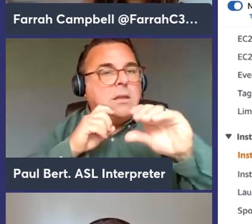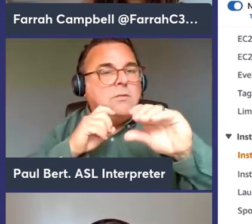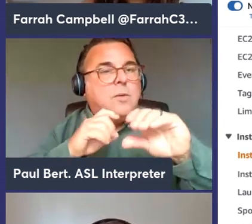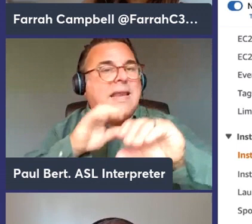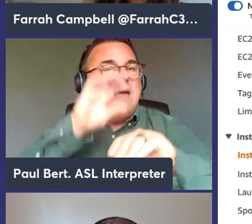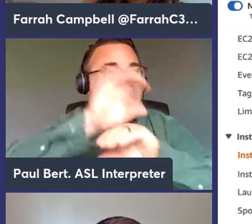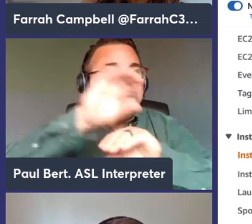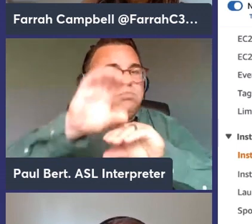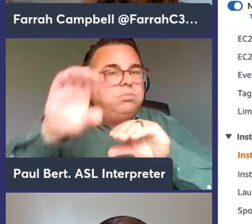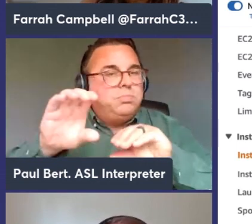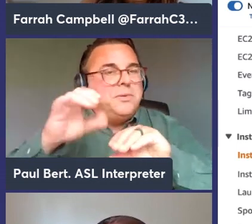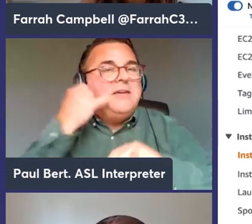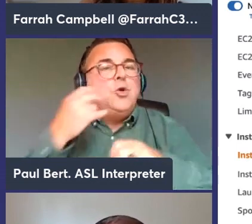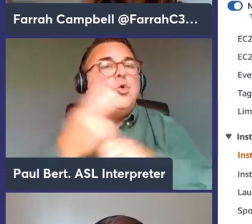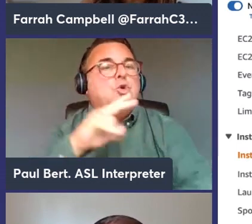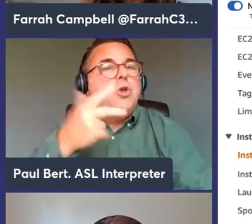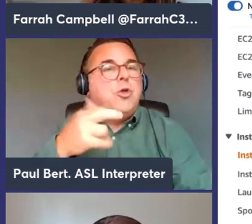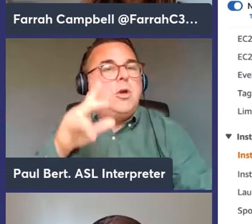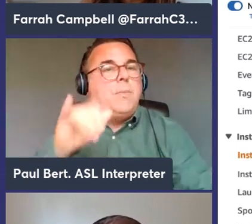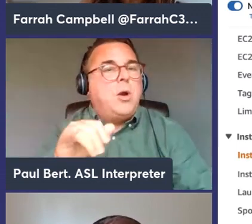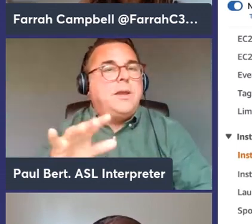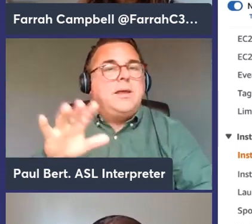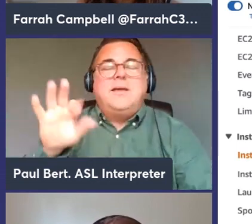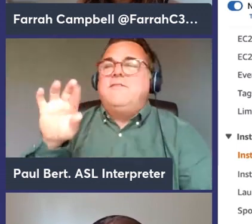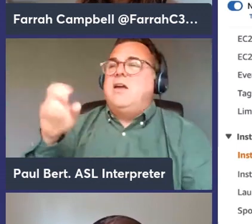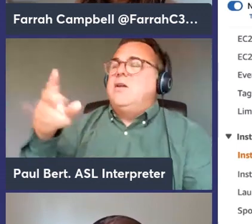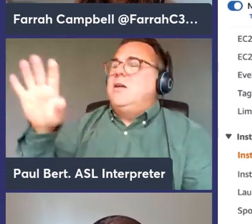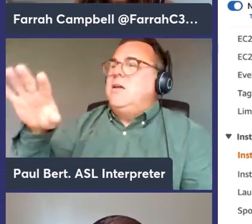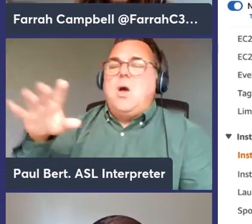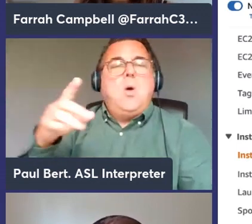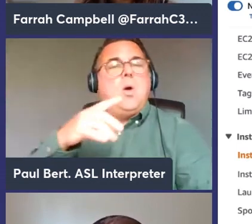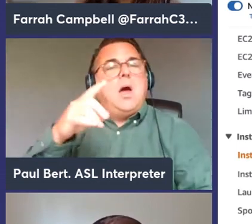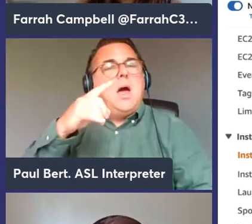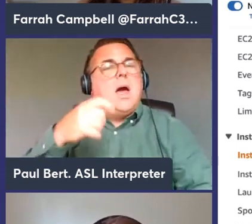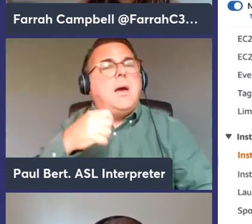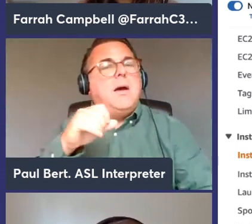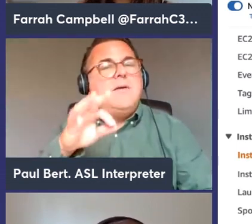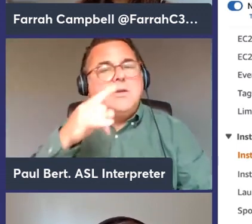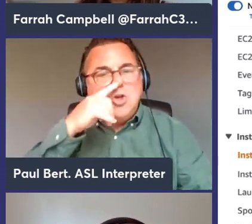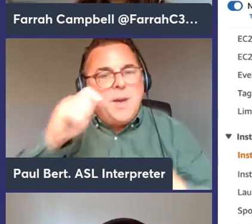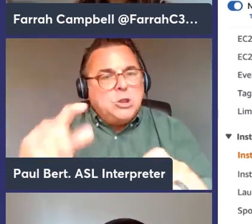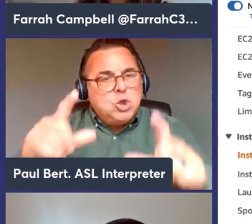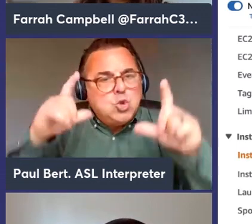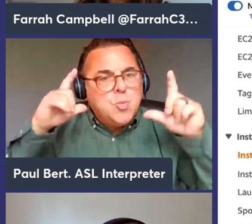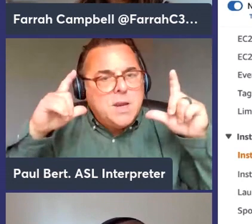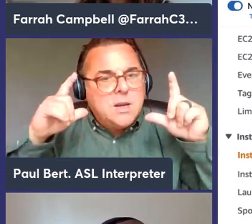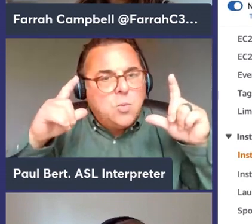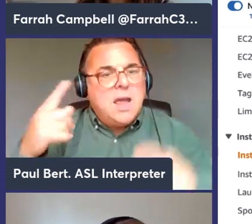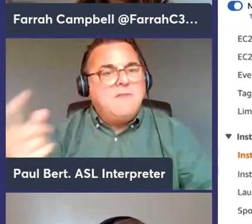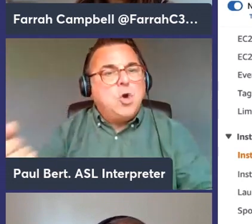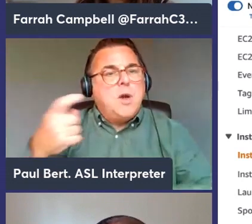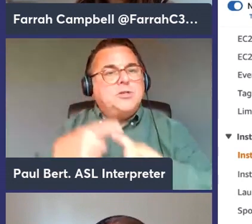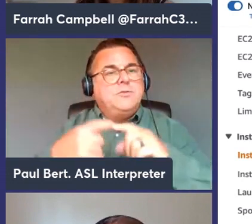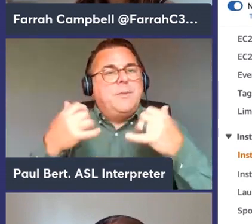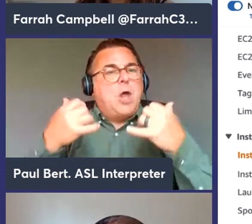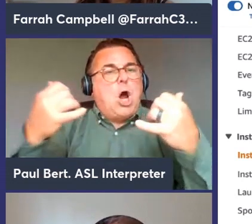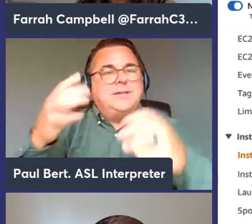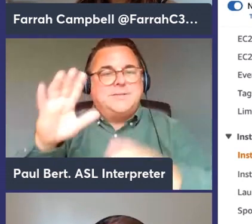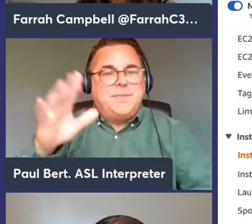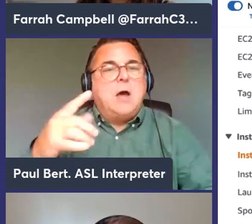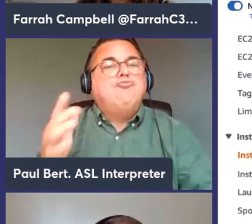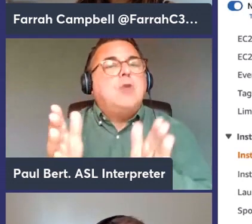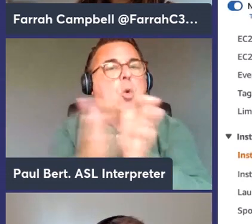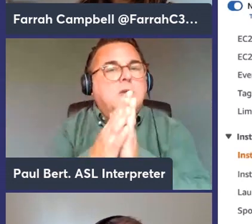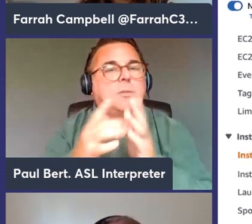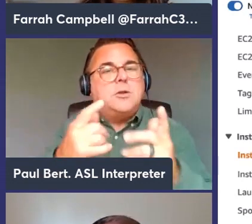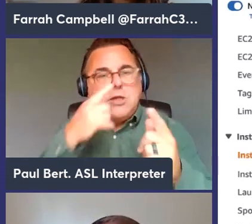instance, if that makes sense. Yeah. So just zoom in. Sorry, Farah, can you just zoom in for that for a moment? We had a question from the audience, not a question, but a request from the